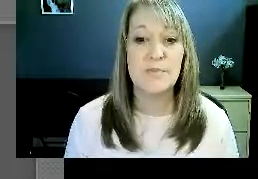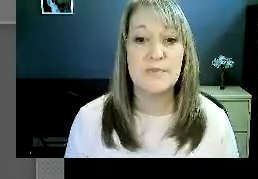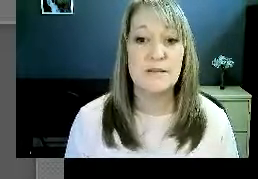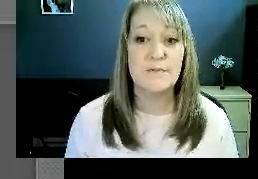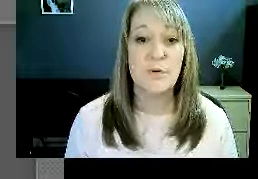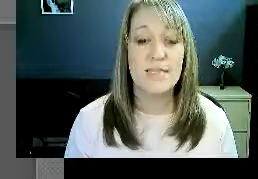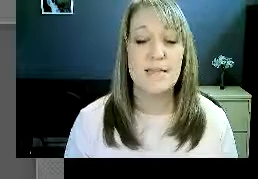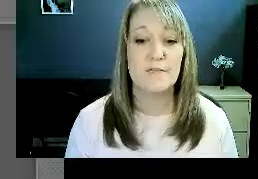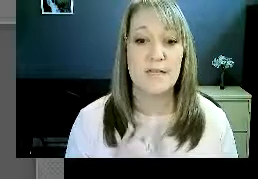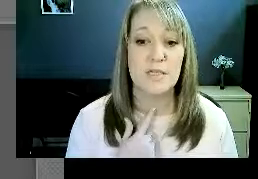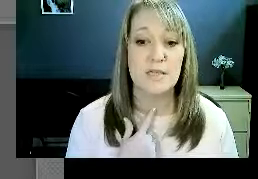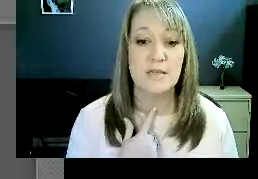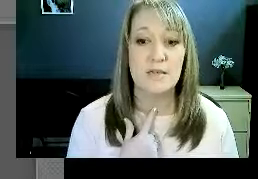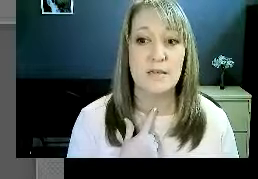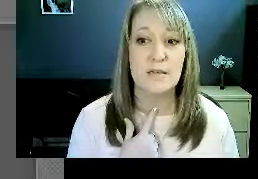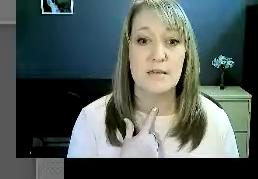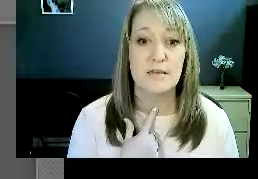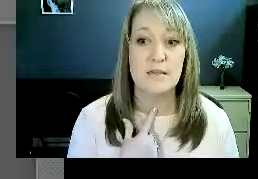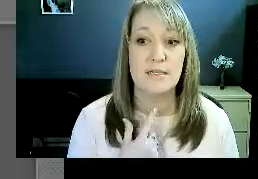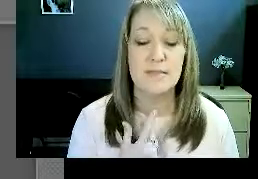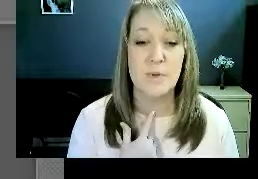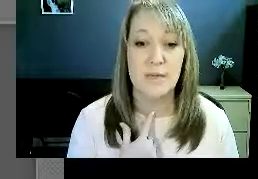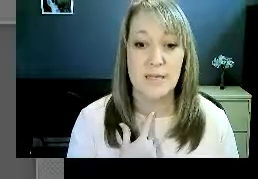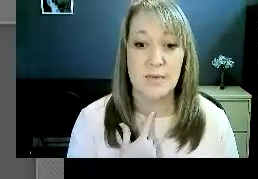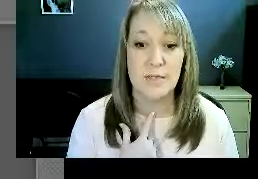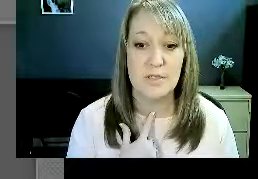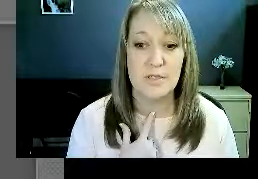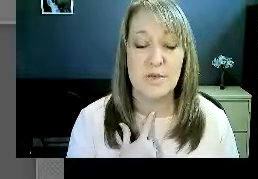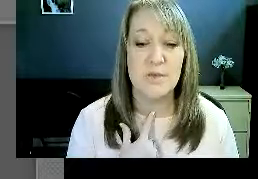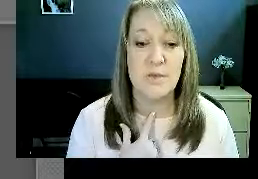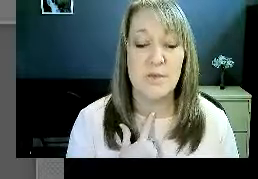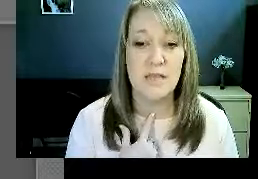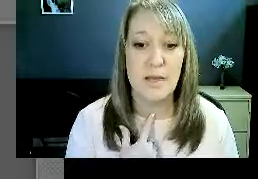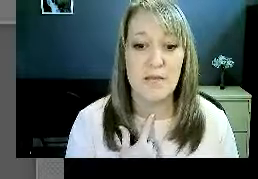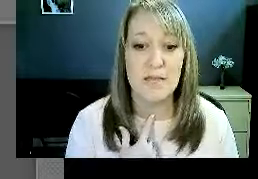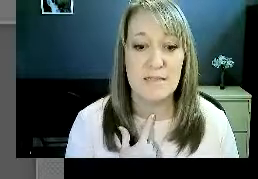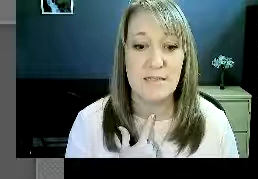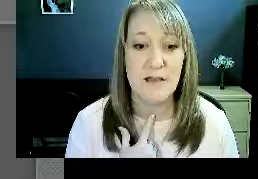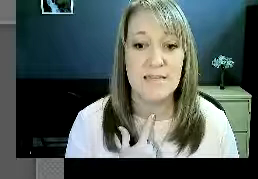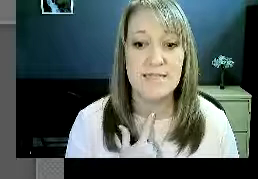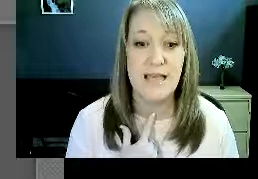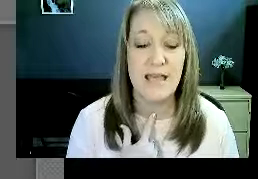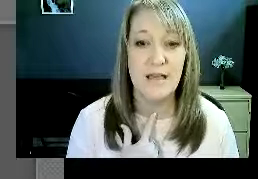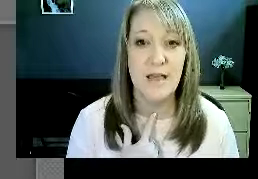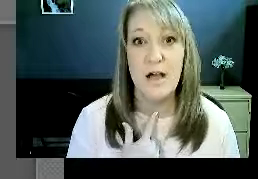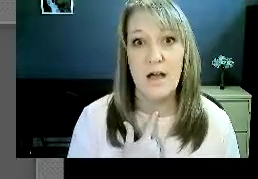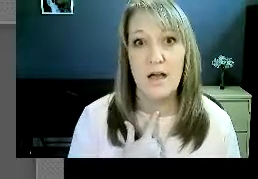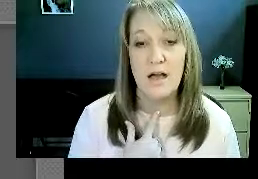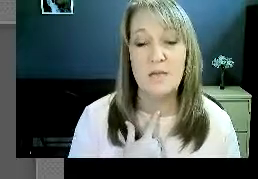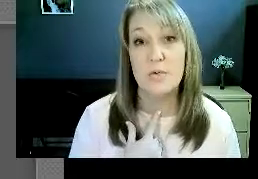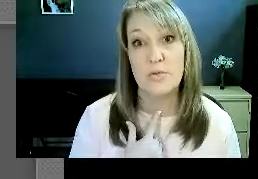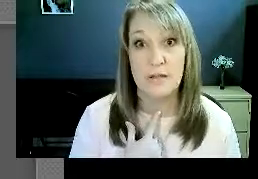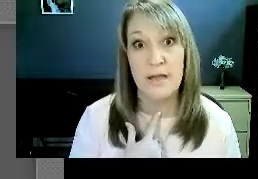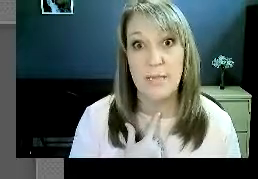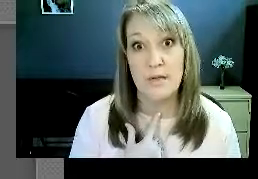the equivalent of voice inflection in spoken language. So think about this. If I say,